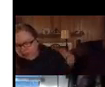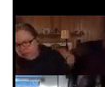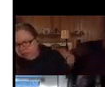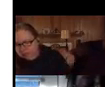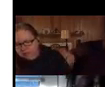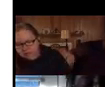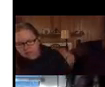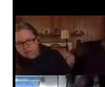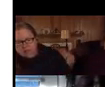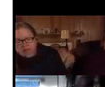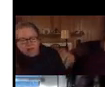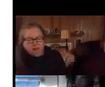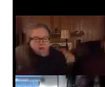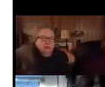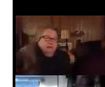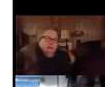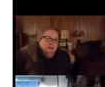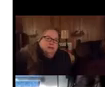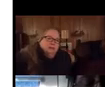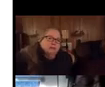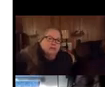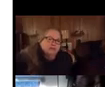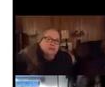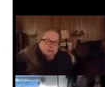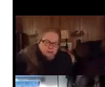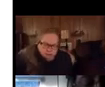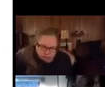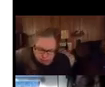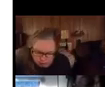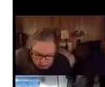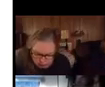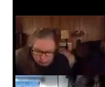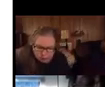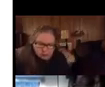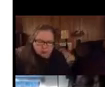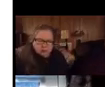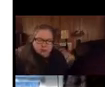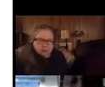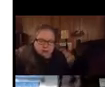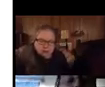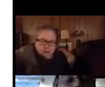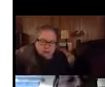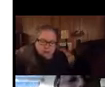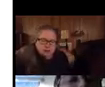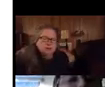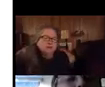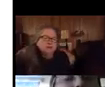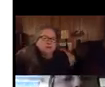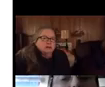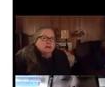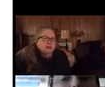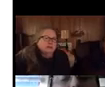in anticipation. Now the traditional story is that we are waiting for